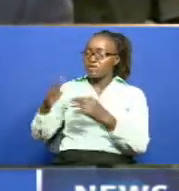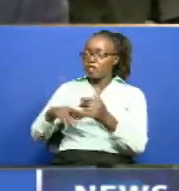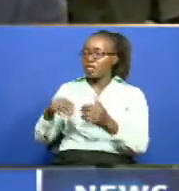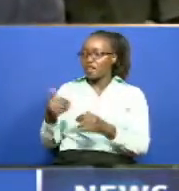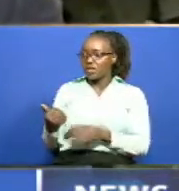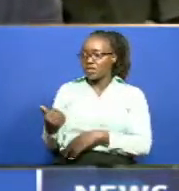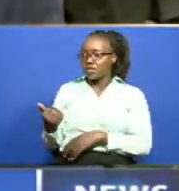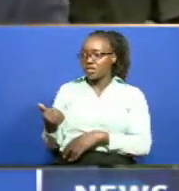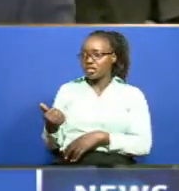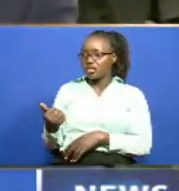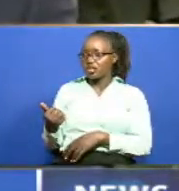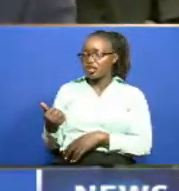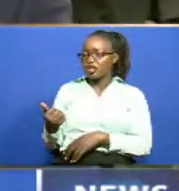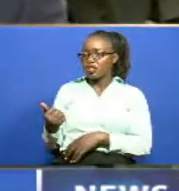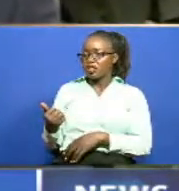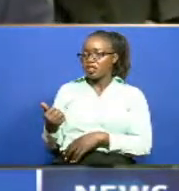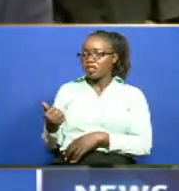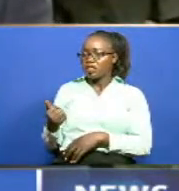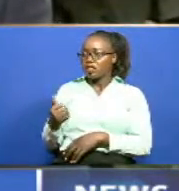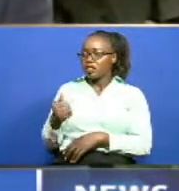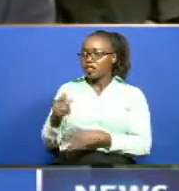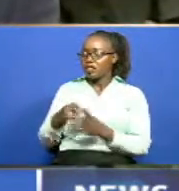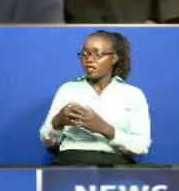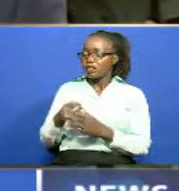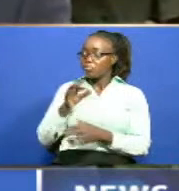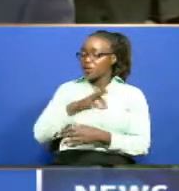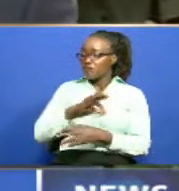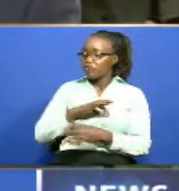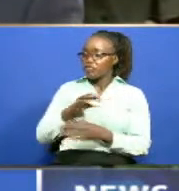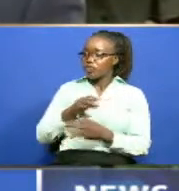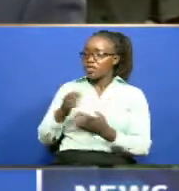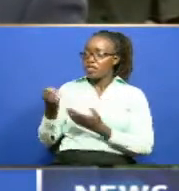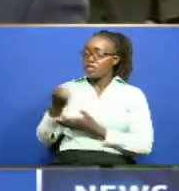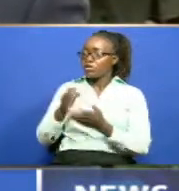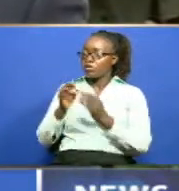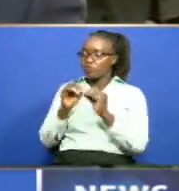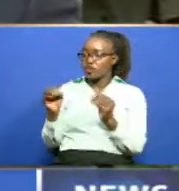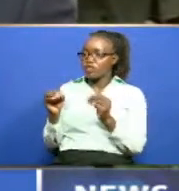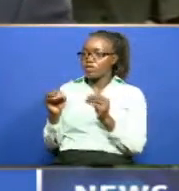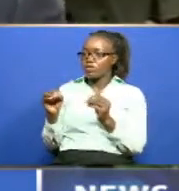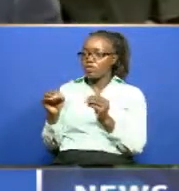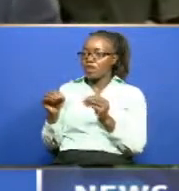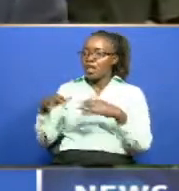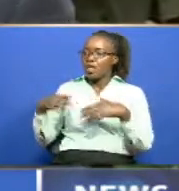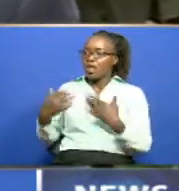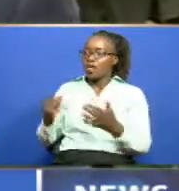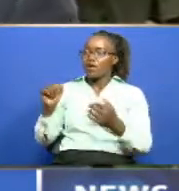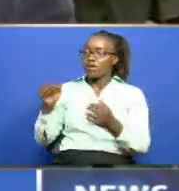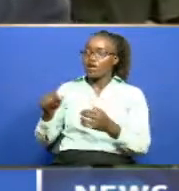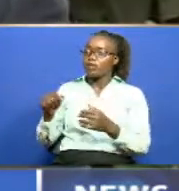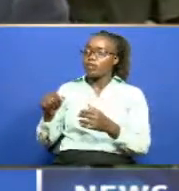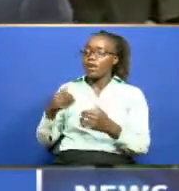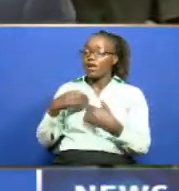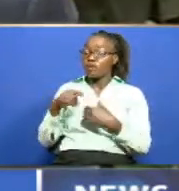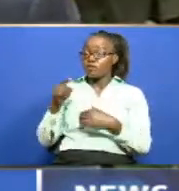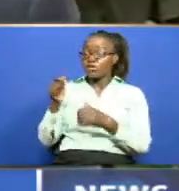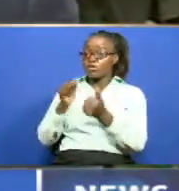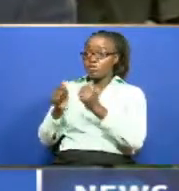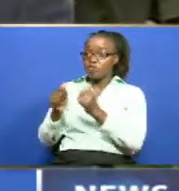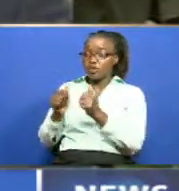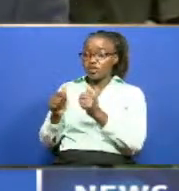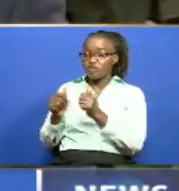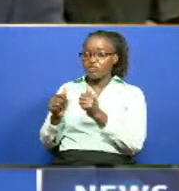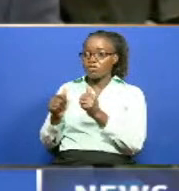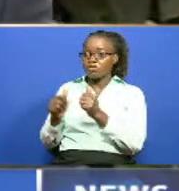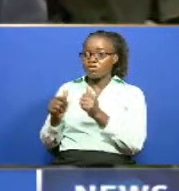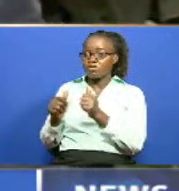that it's not useful for the economy. So the question is, how can we get yours to be competitive? That's number one.